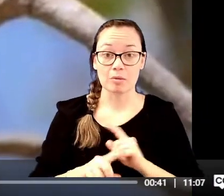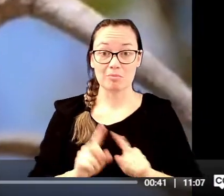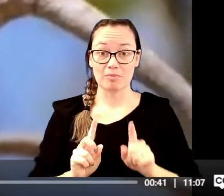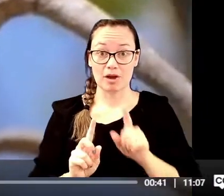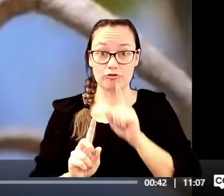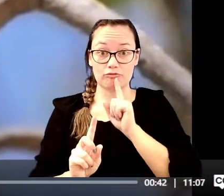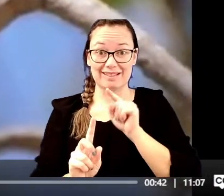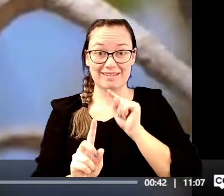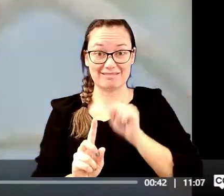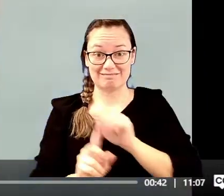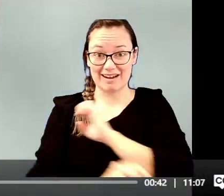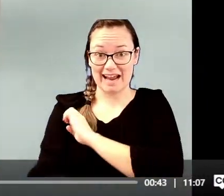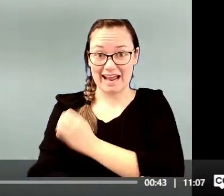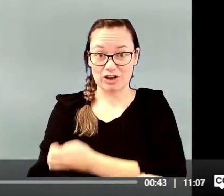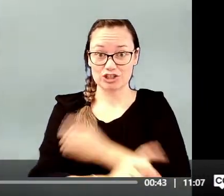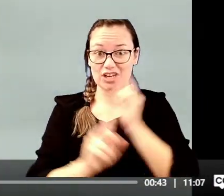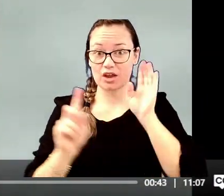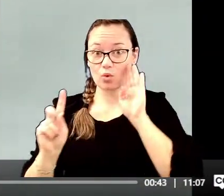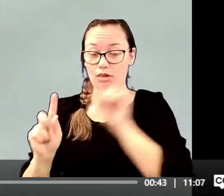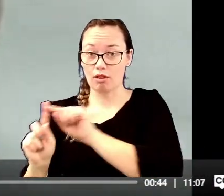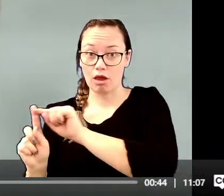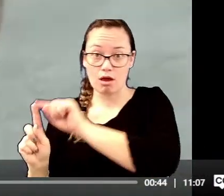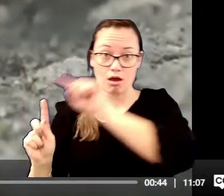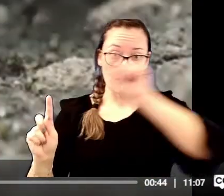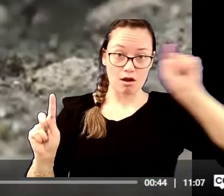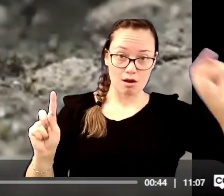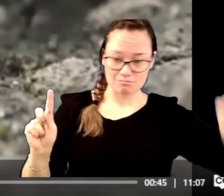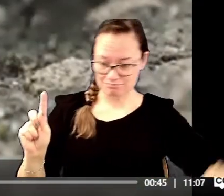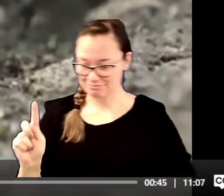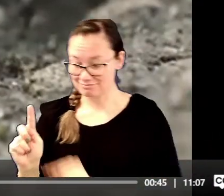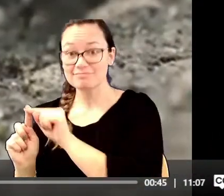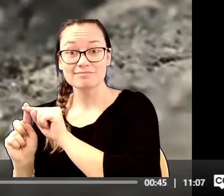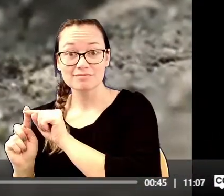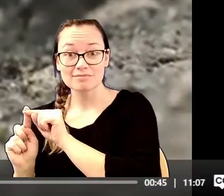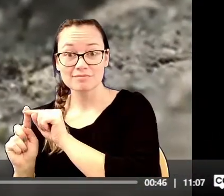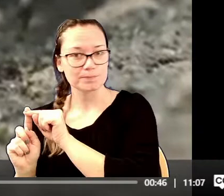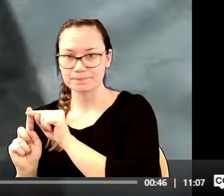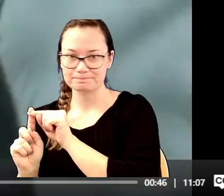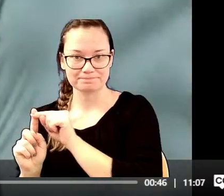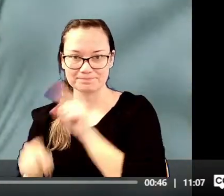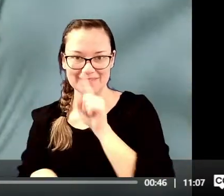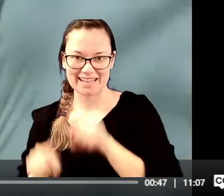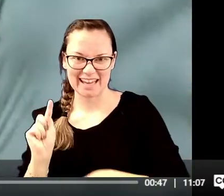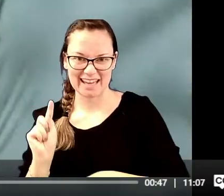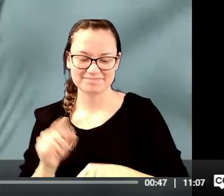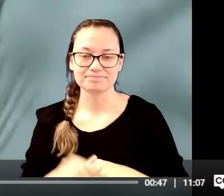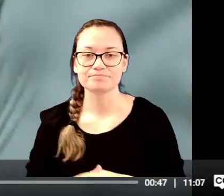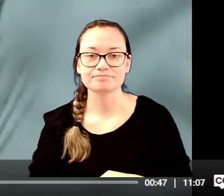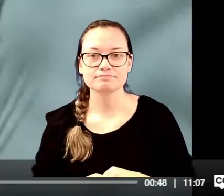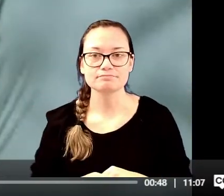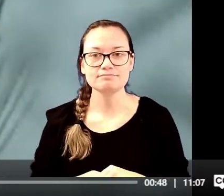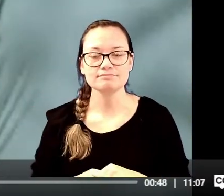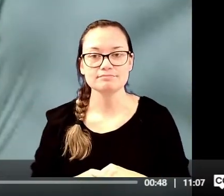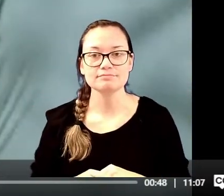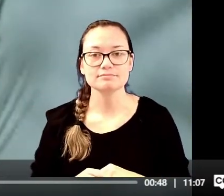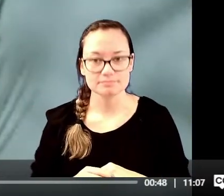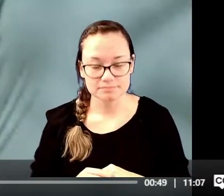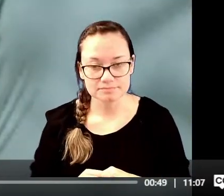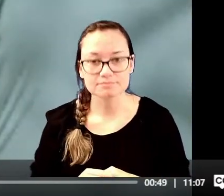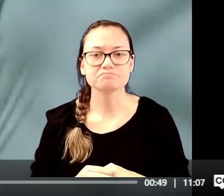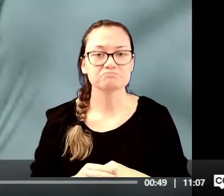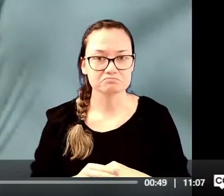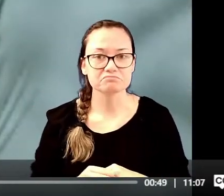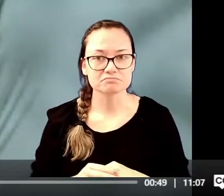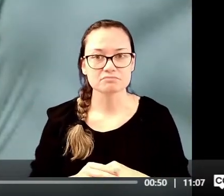does that energy ever come back around and get cycled back to the start. So in almost